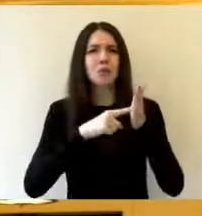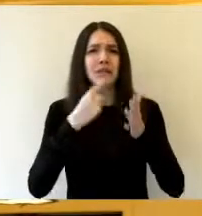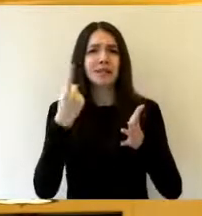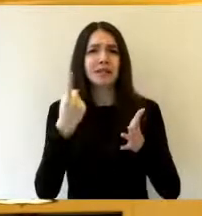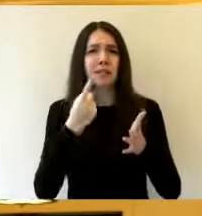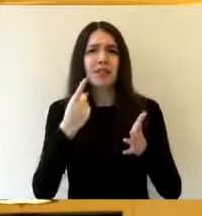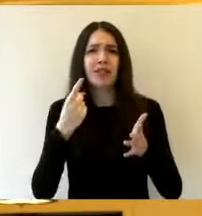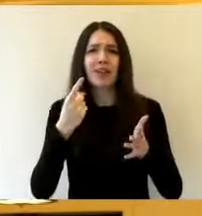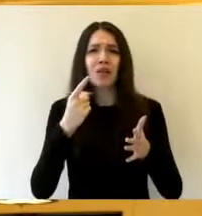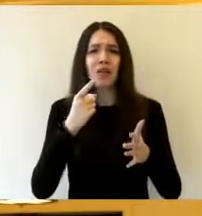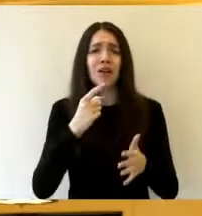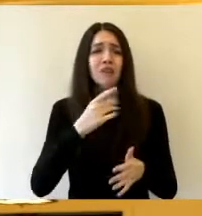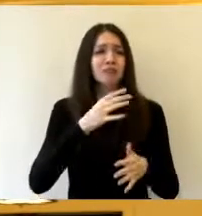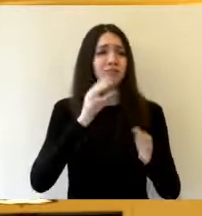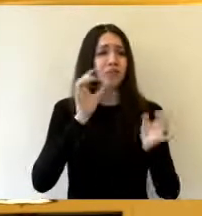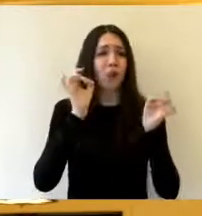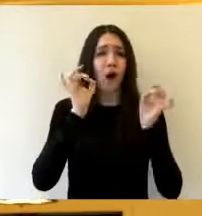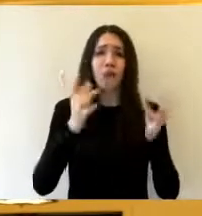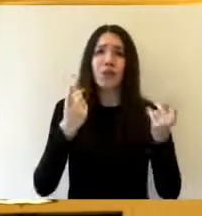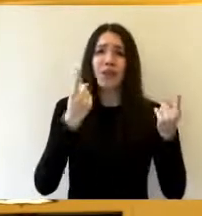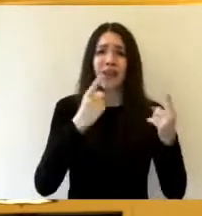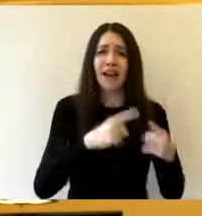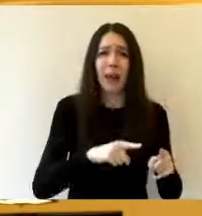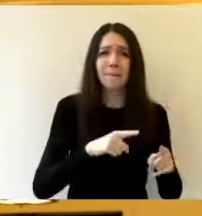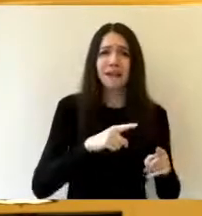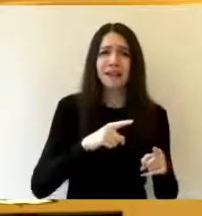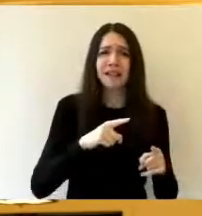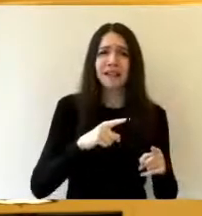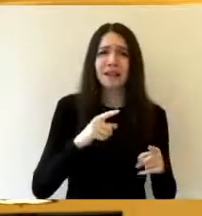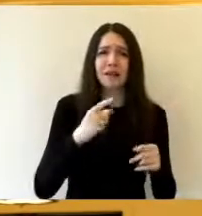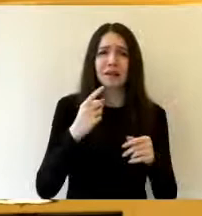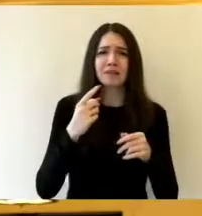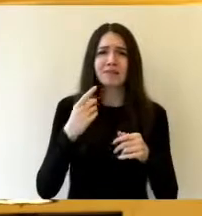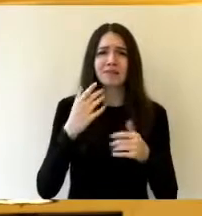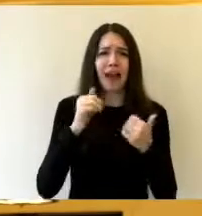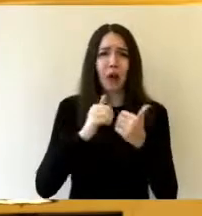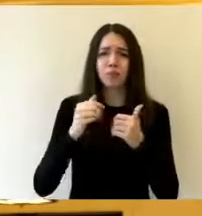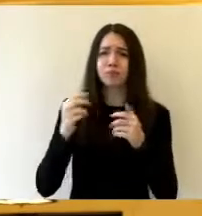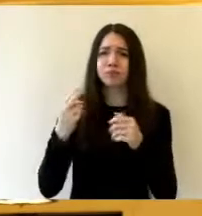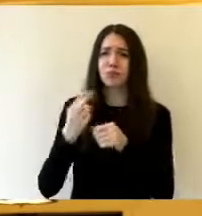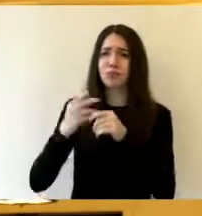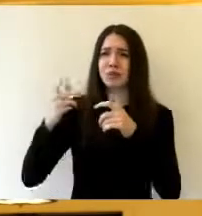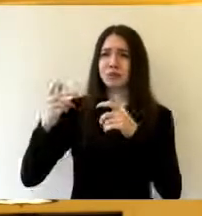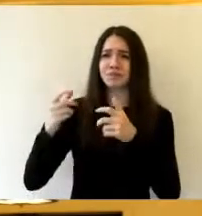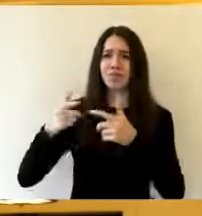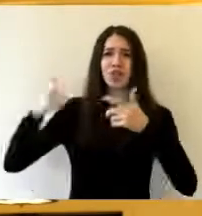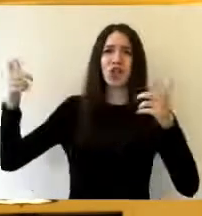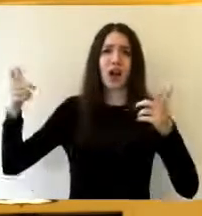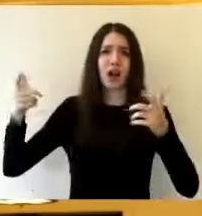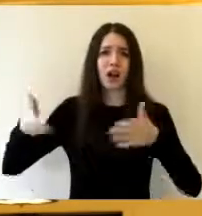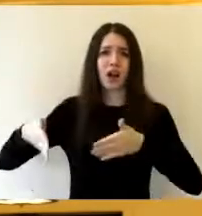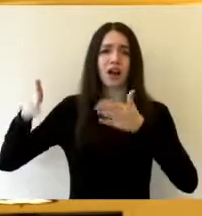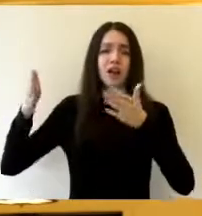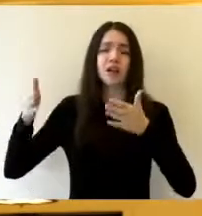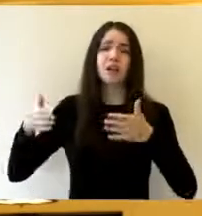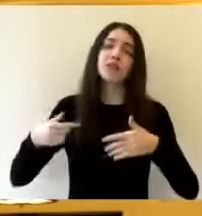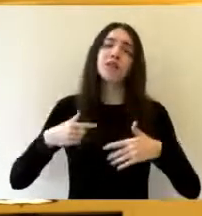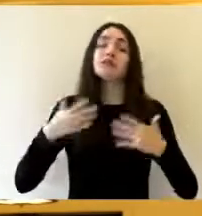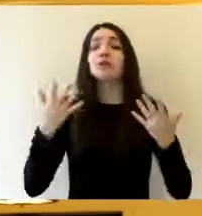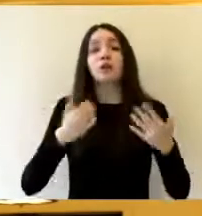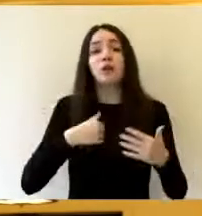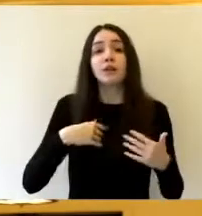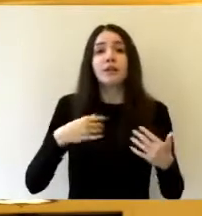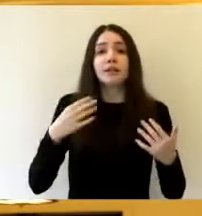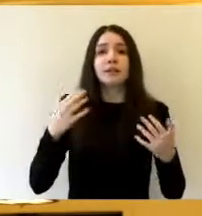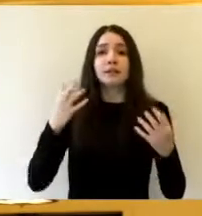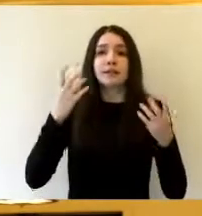massively horrible by scale? It's really impossible. So during that time, I got basically to thinking, you know, pipe dreams of what I